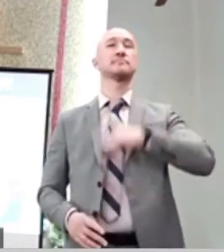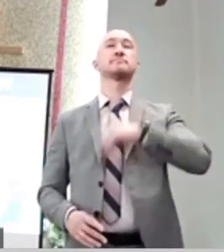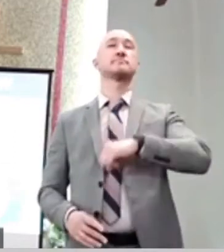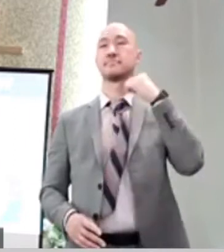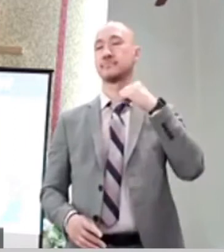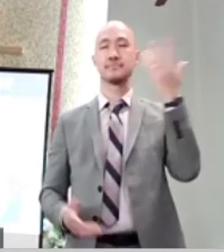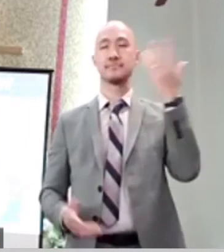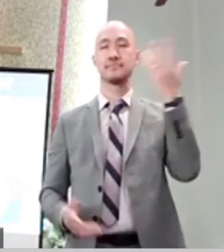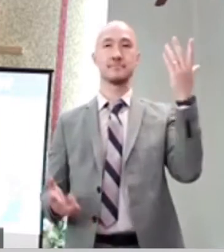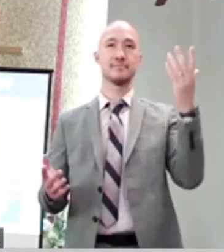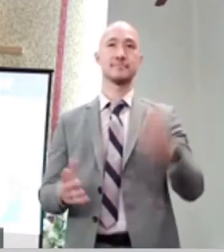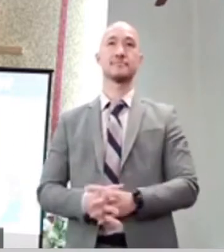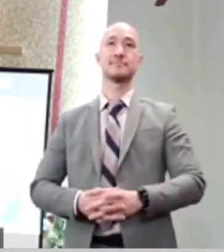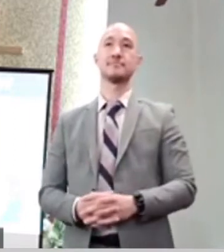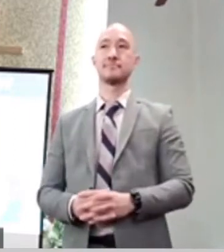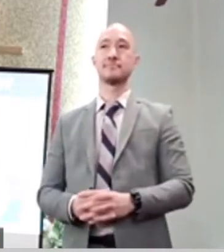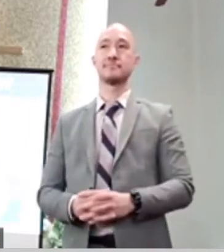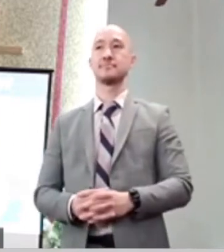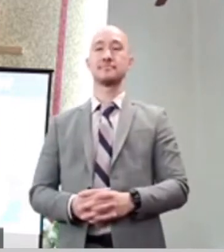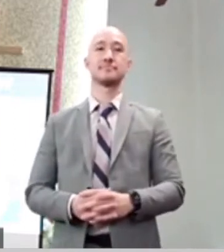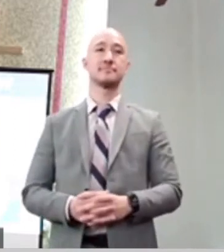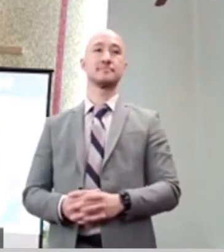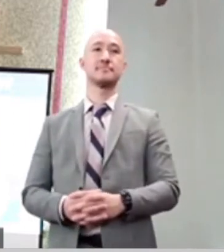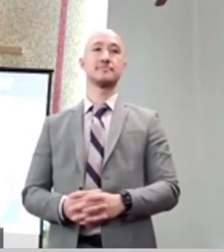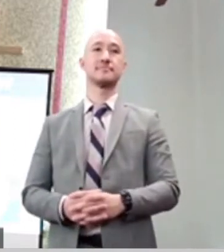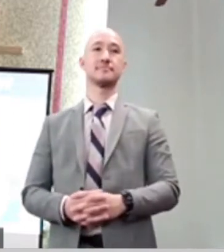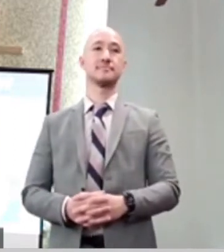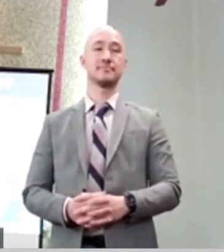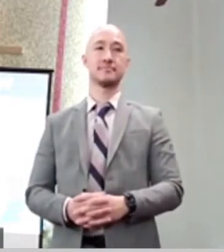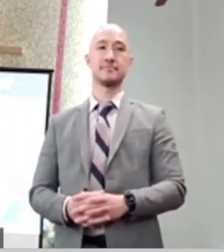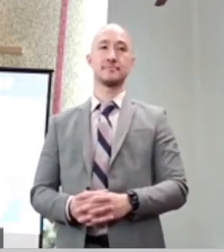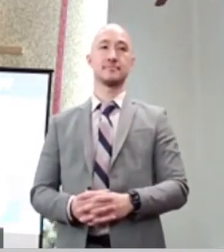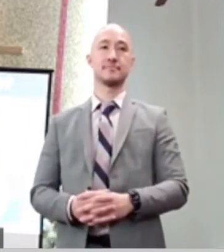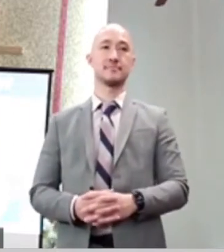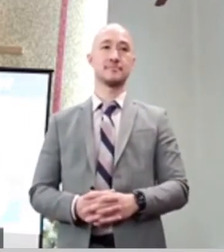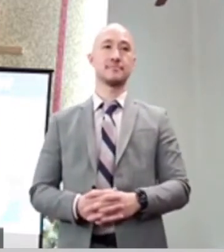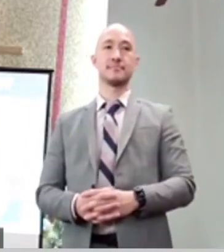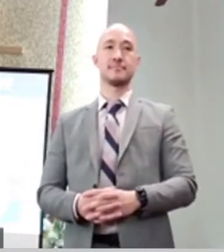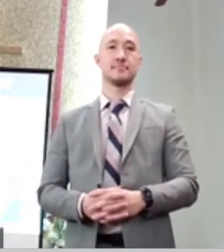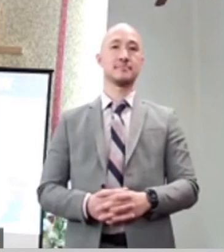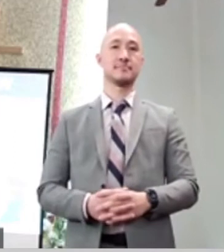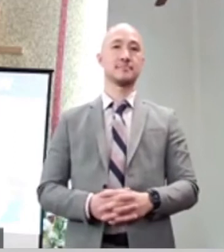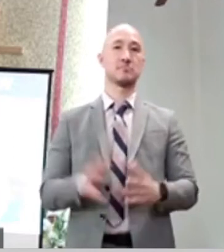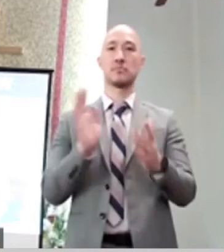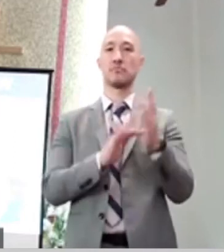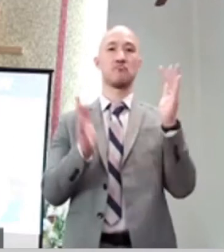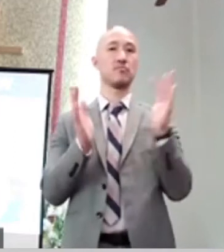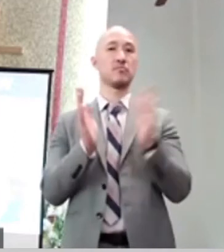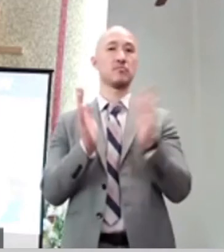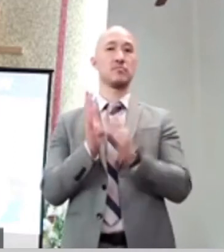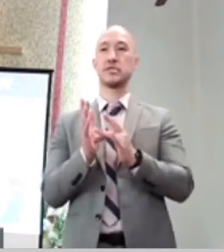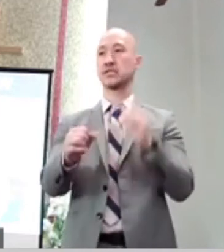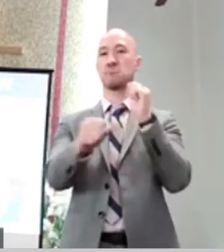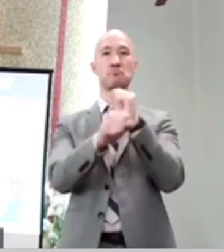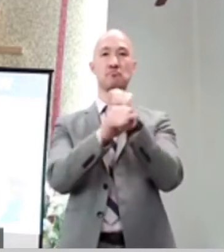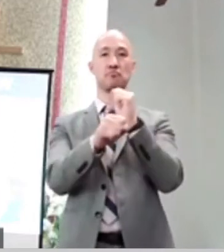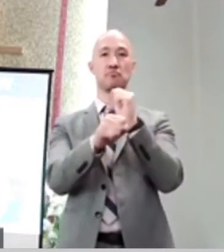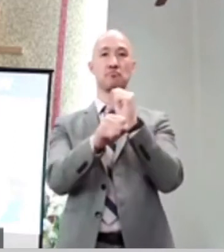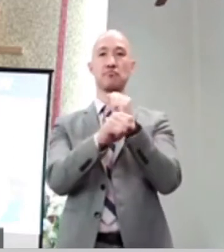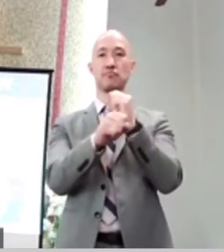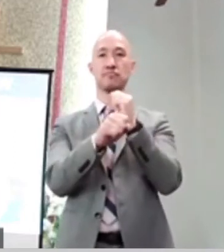is complaining and pointing out your faults. Jesus just didn't match their expectations. You know, here they thought,